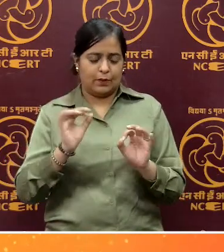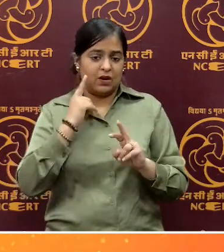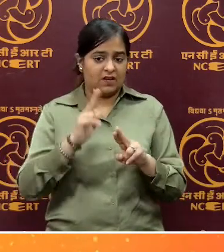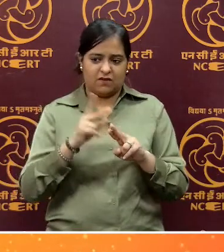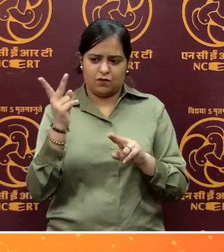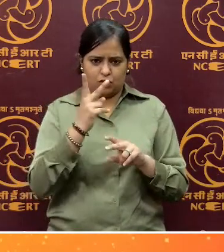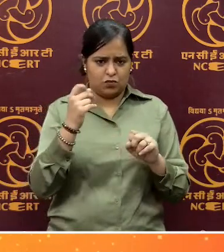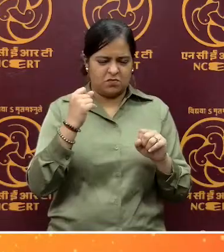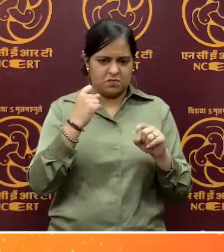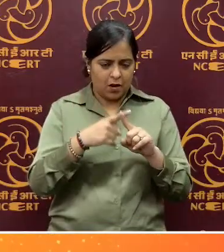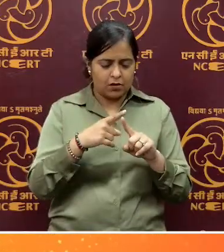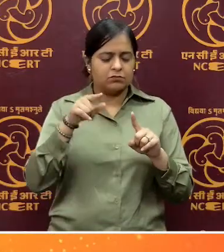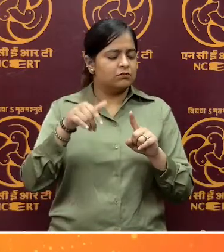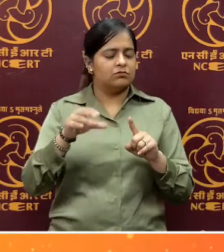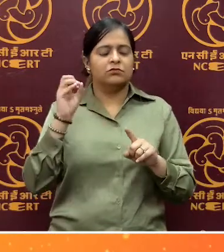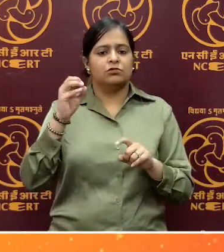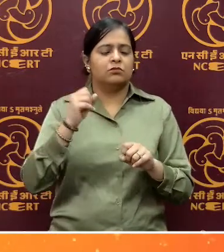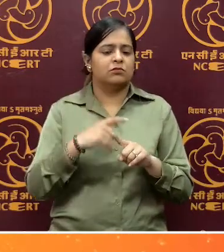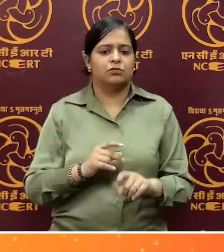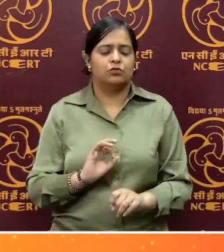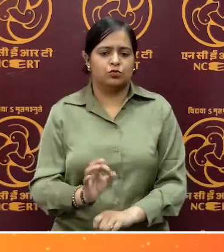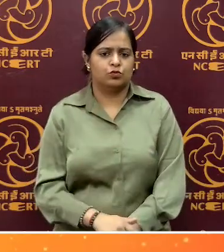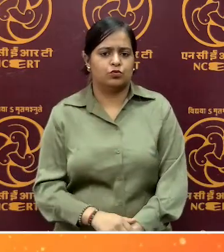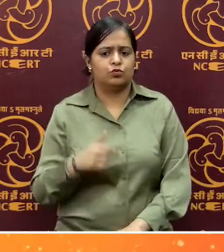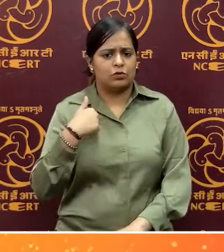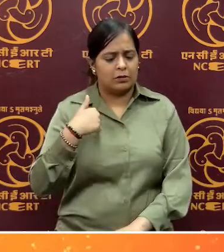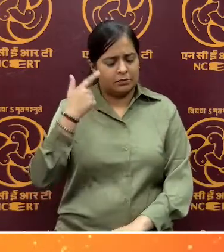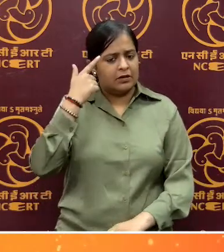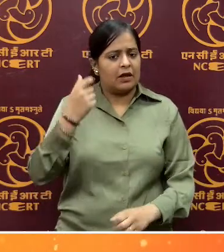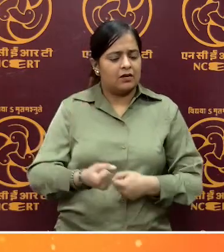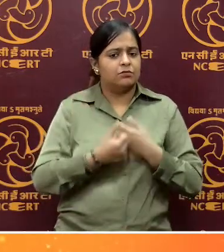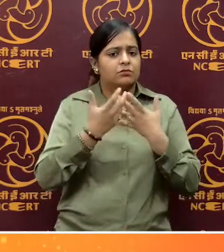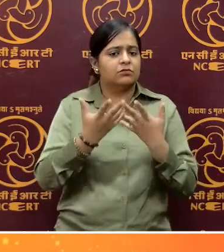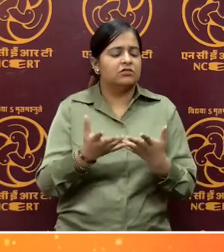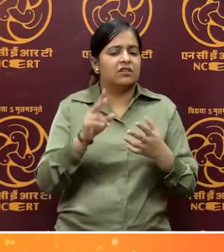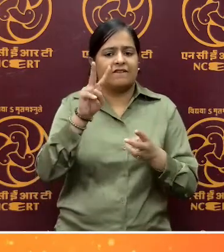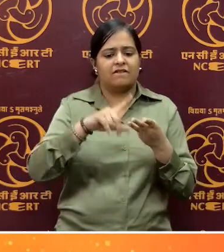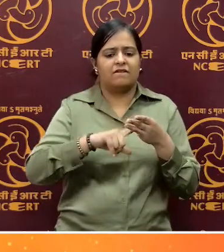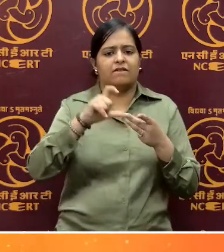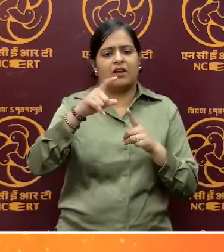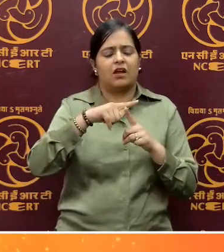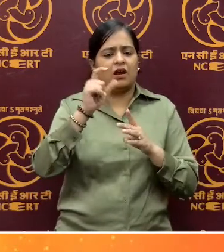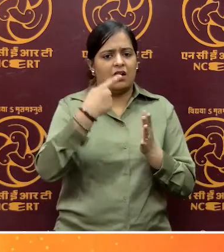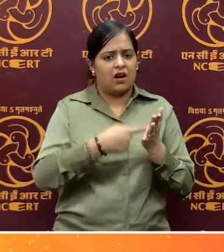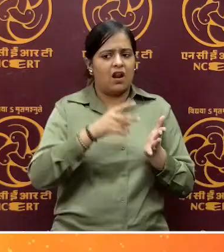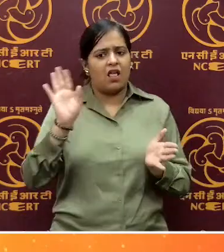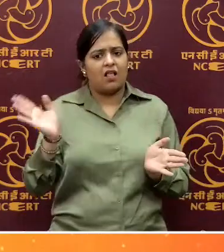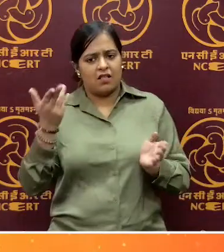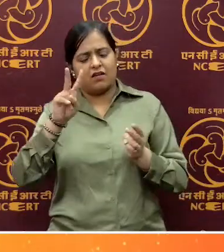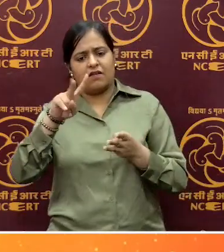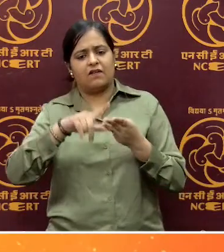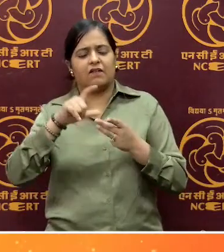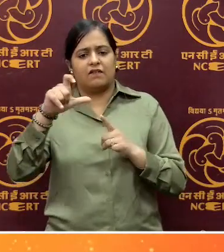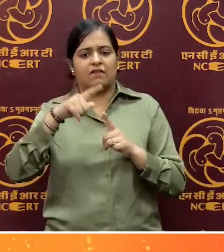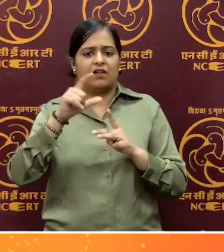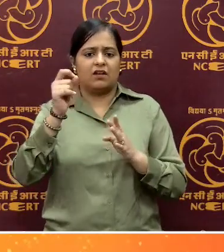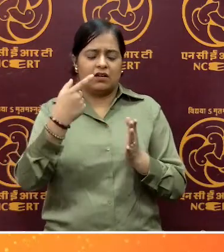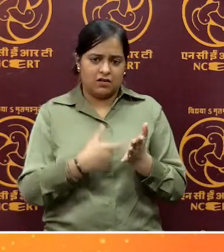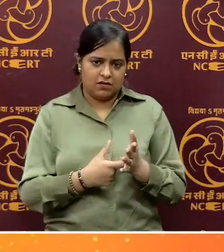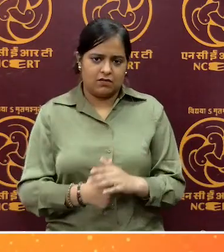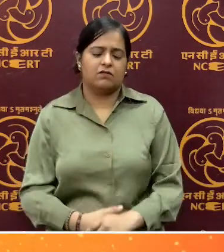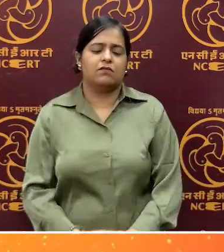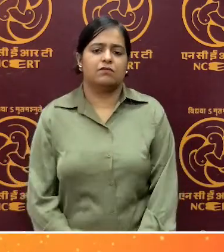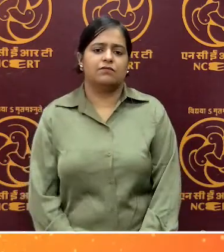not equal to 0. So we are able to express a vector in terms of the other vector in terms of